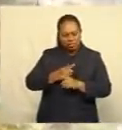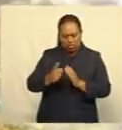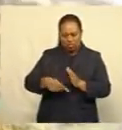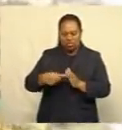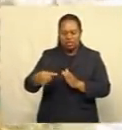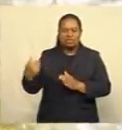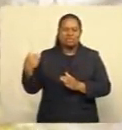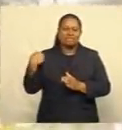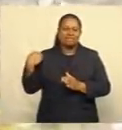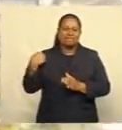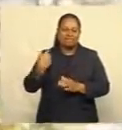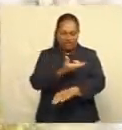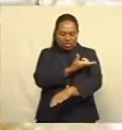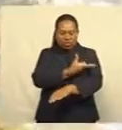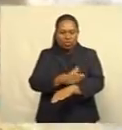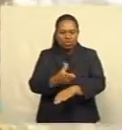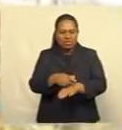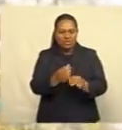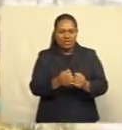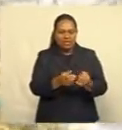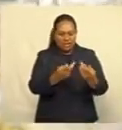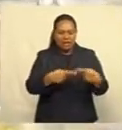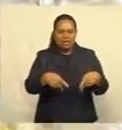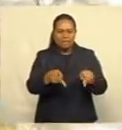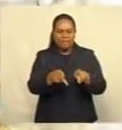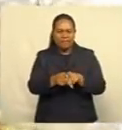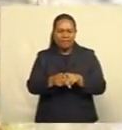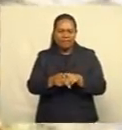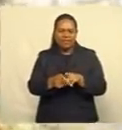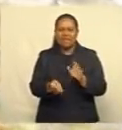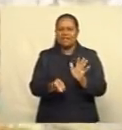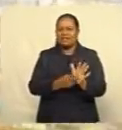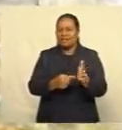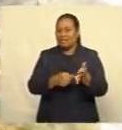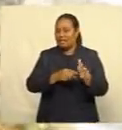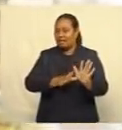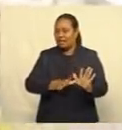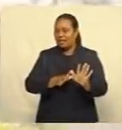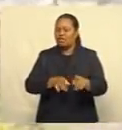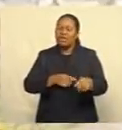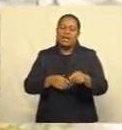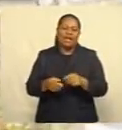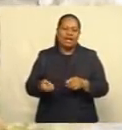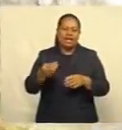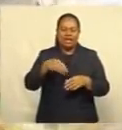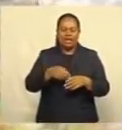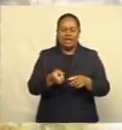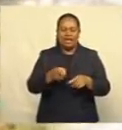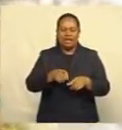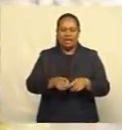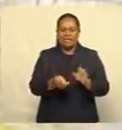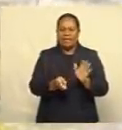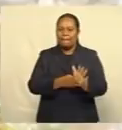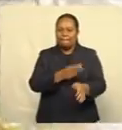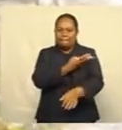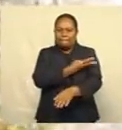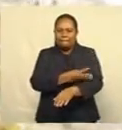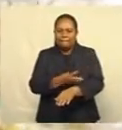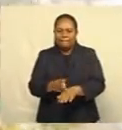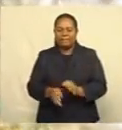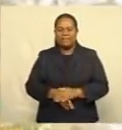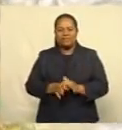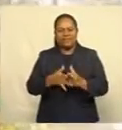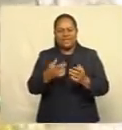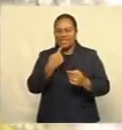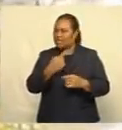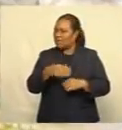affect coastal areas here in Naloto, together with their marine resources, Kuru Kitonga says he will not sit